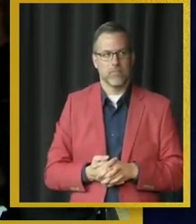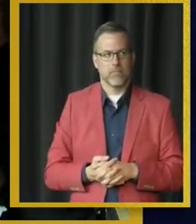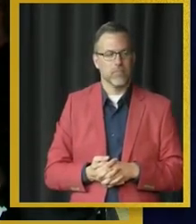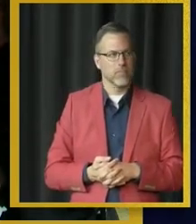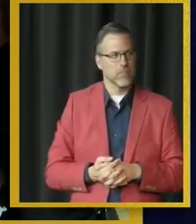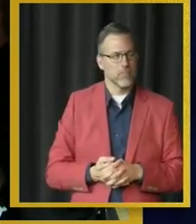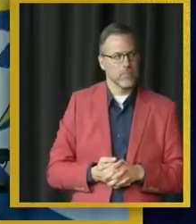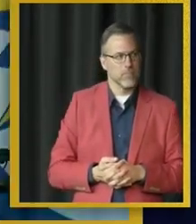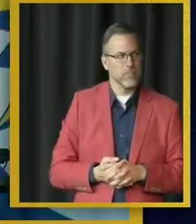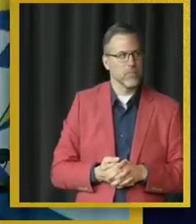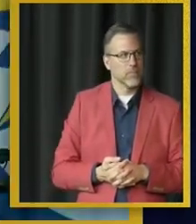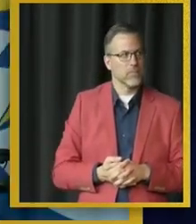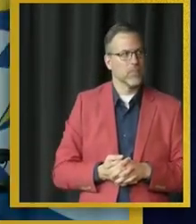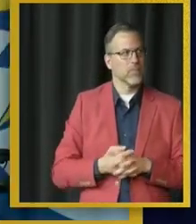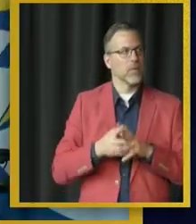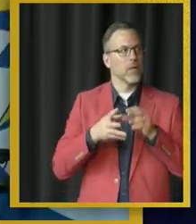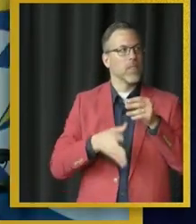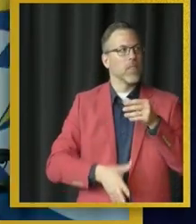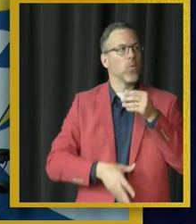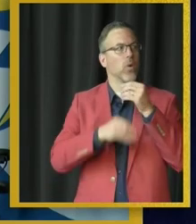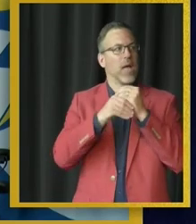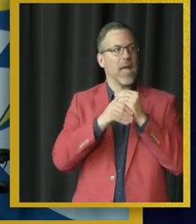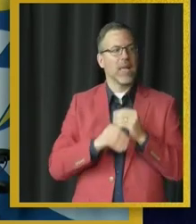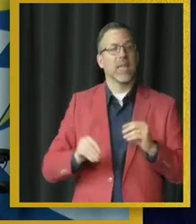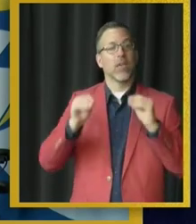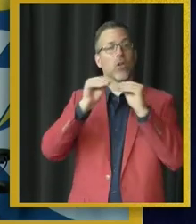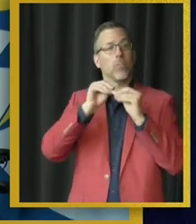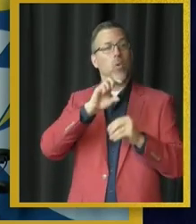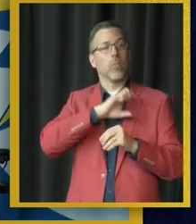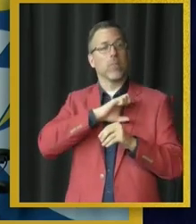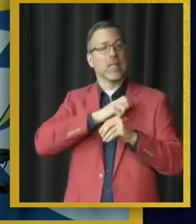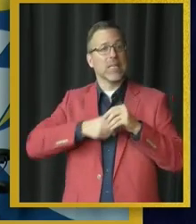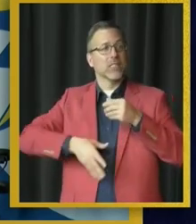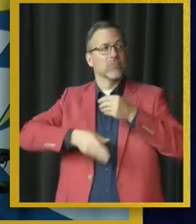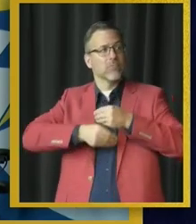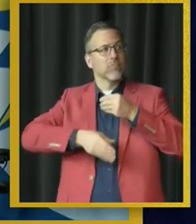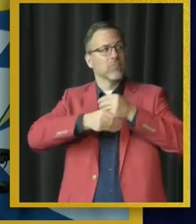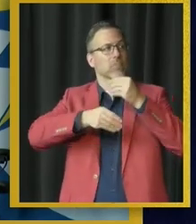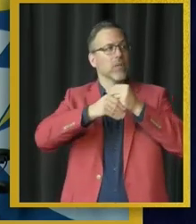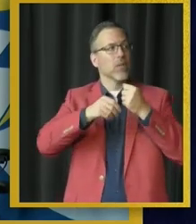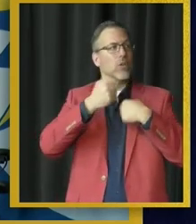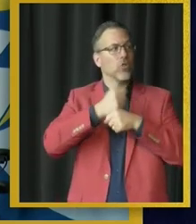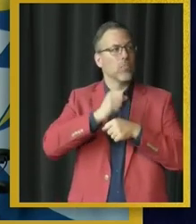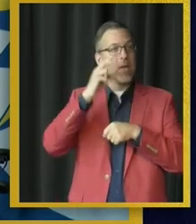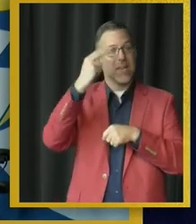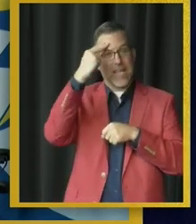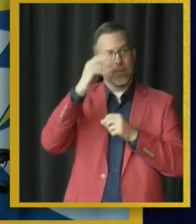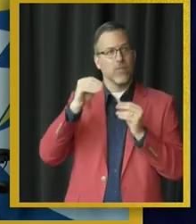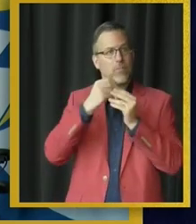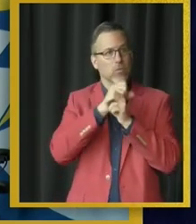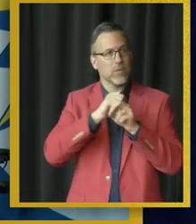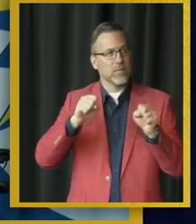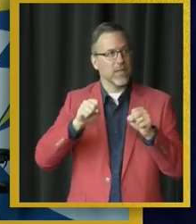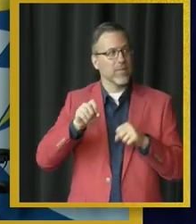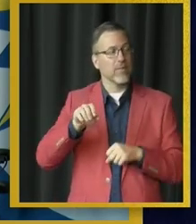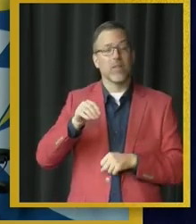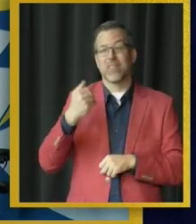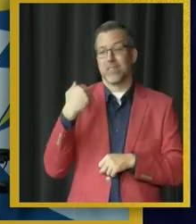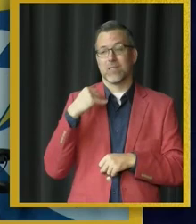And we're adding more officers at a higher rate than ever to make Nashville safer. On July the